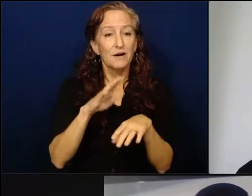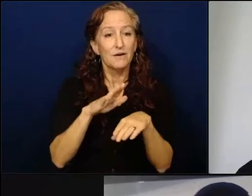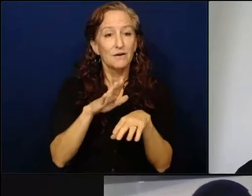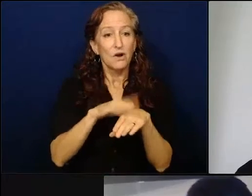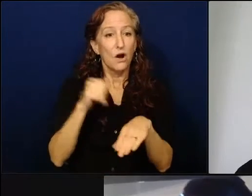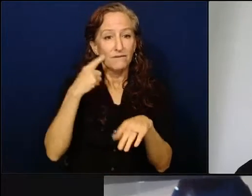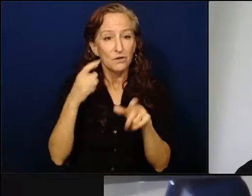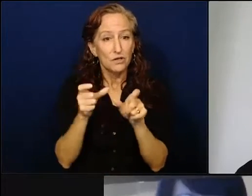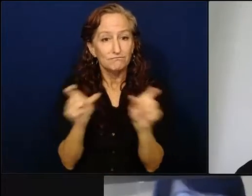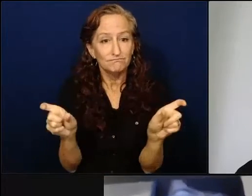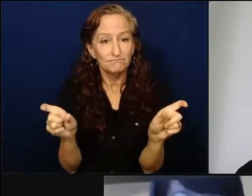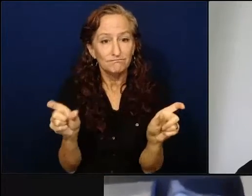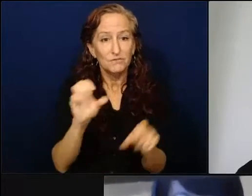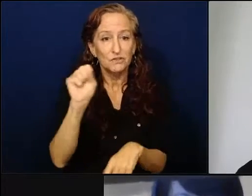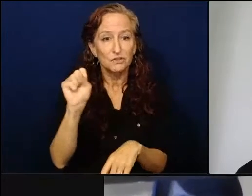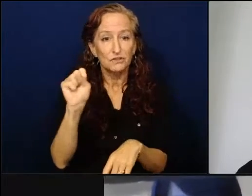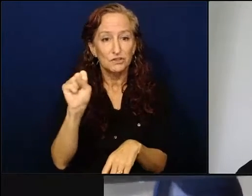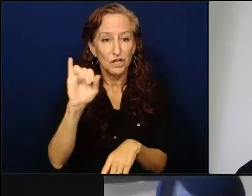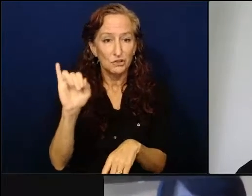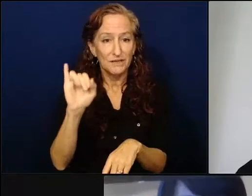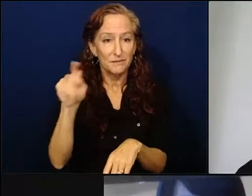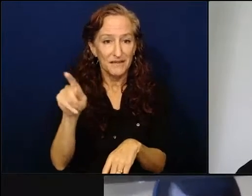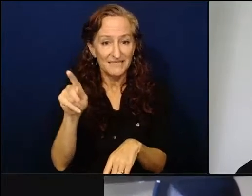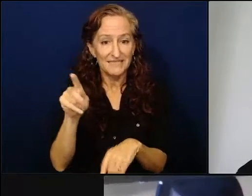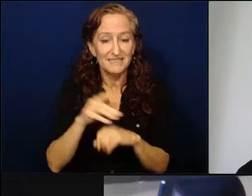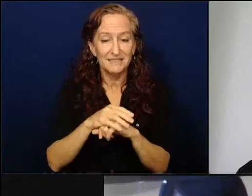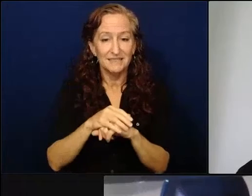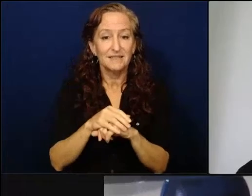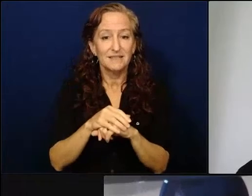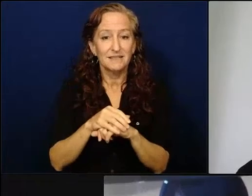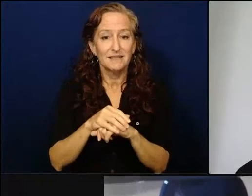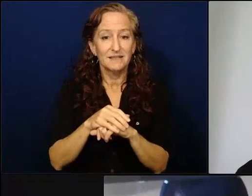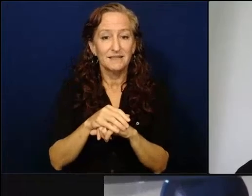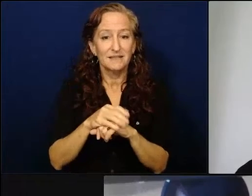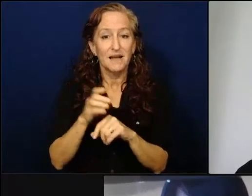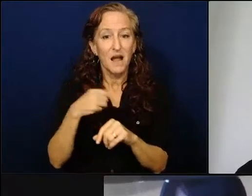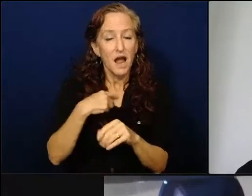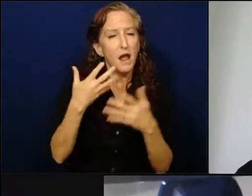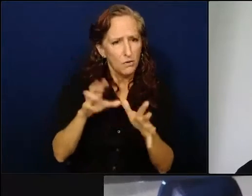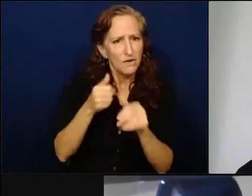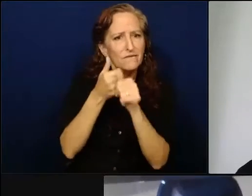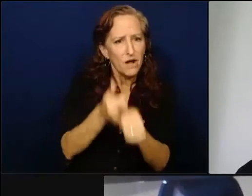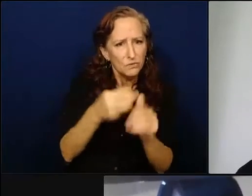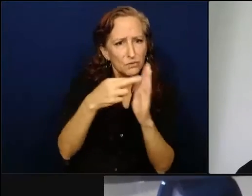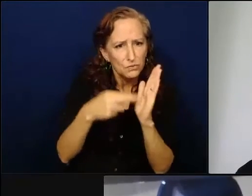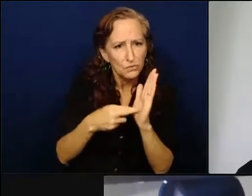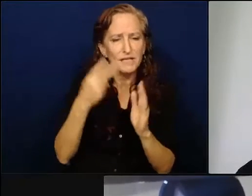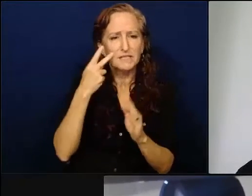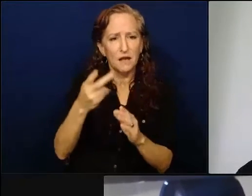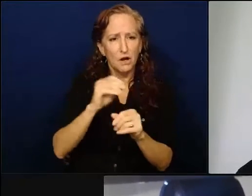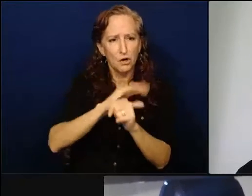city. I had been following the news before then and seeing the numbers rising in Los